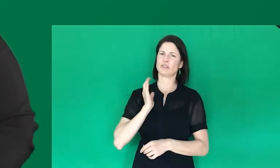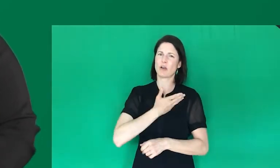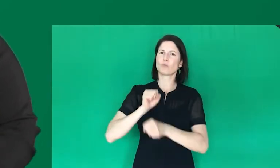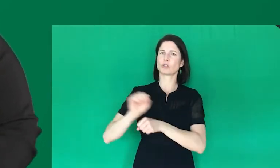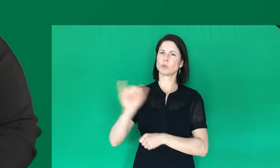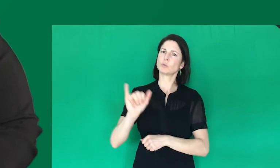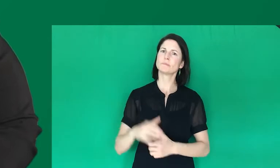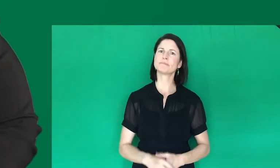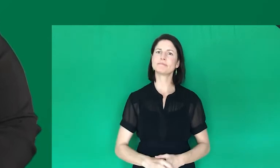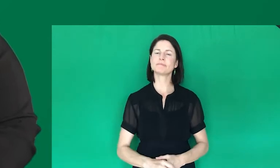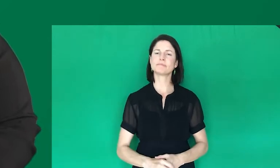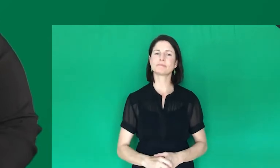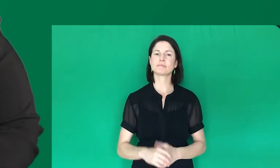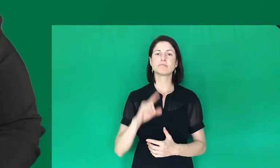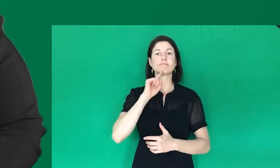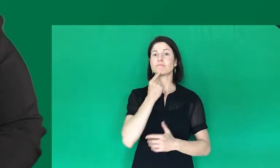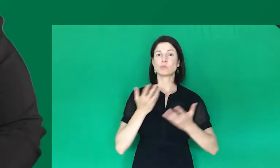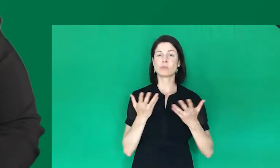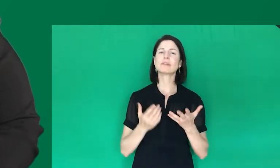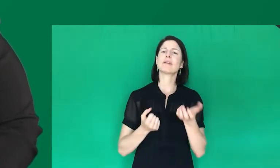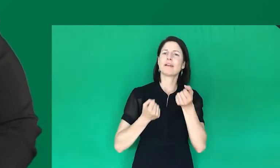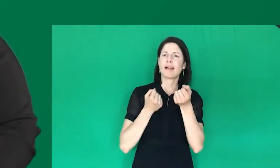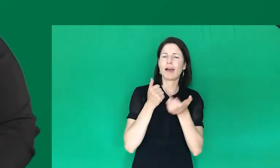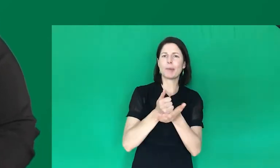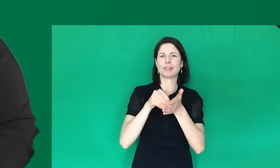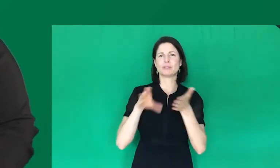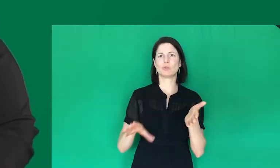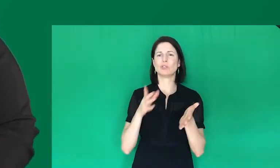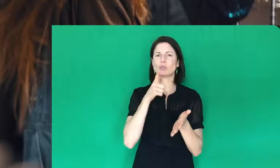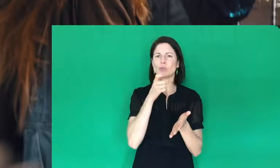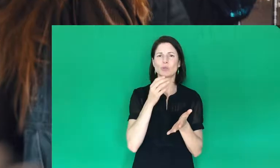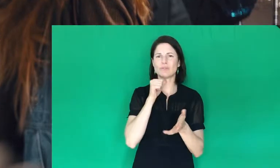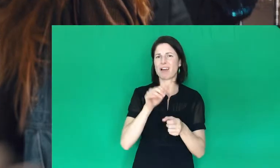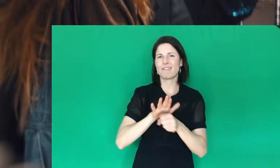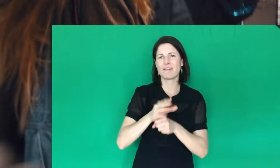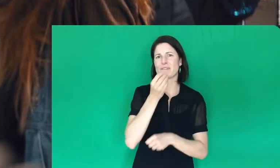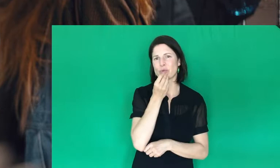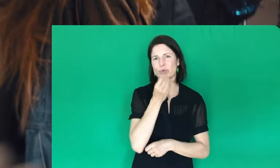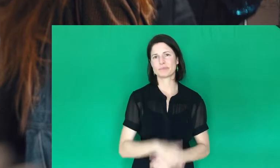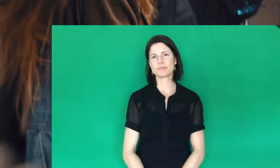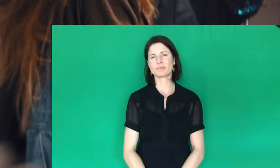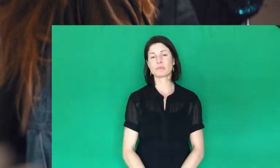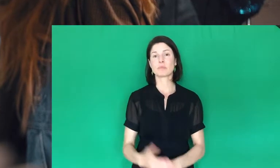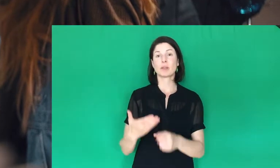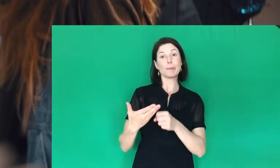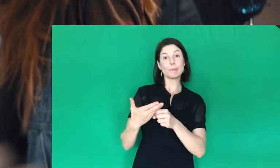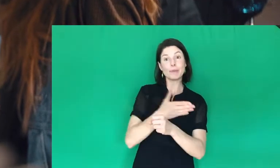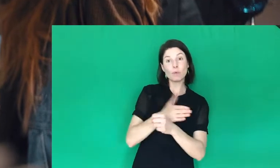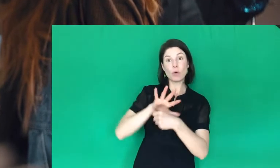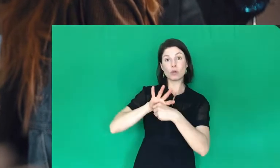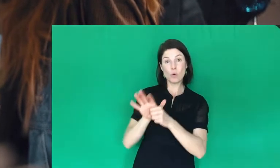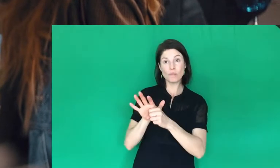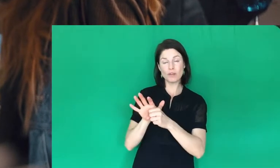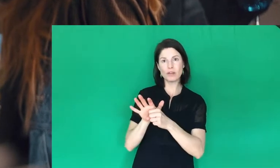work that we do as well. And that is helping our students battle food insecurity. So even before